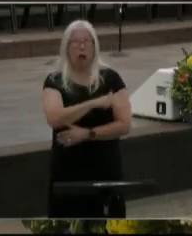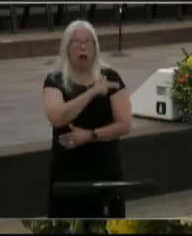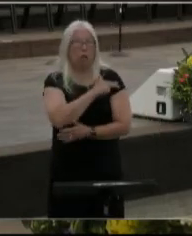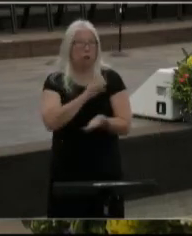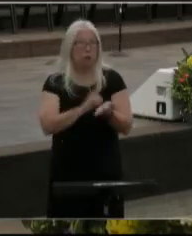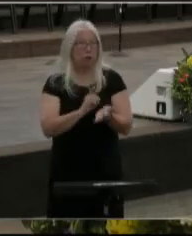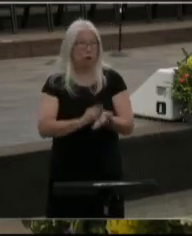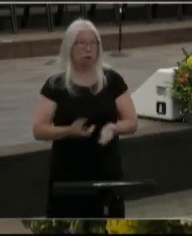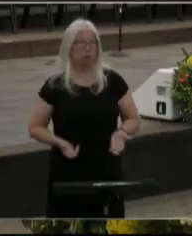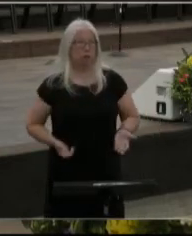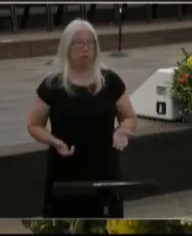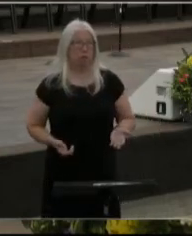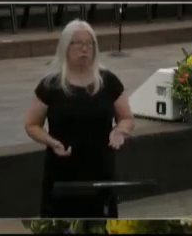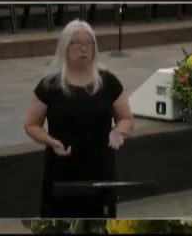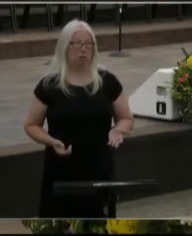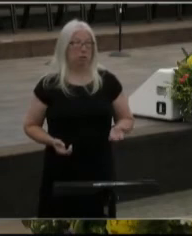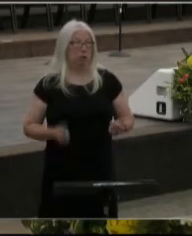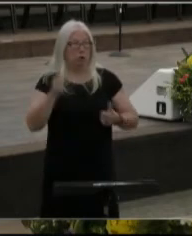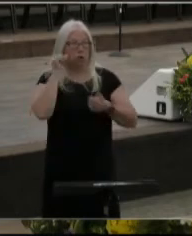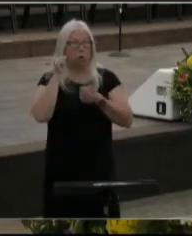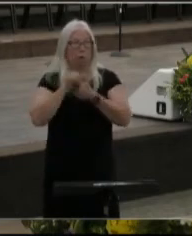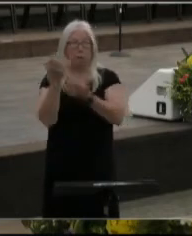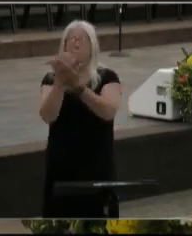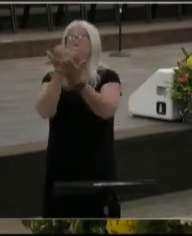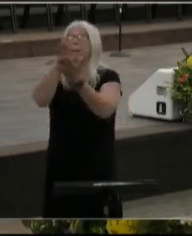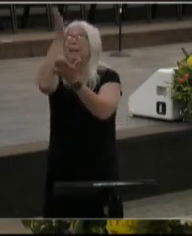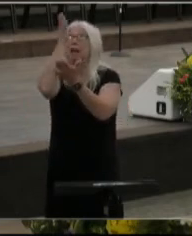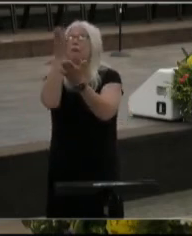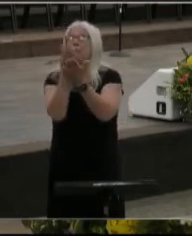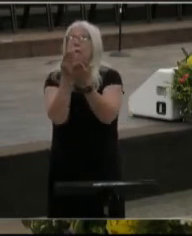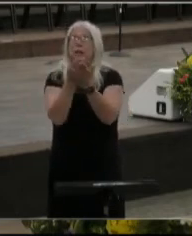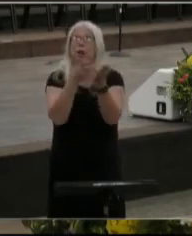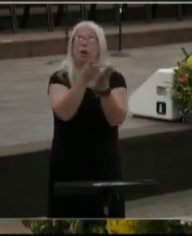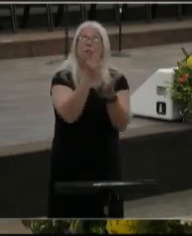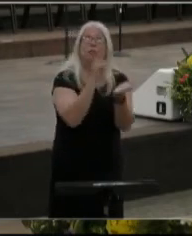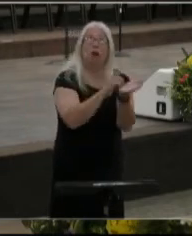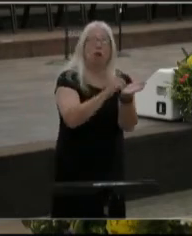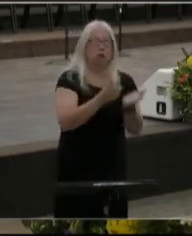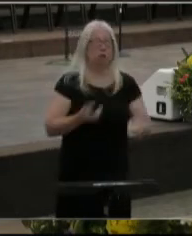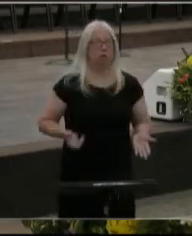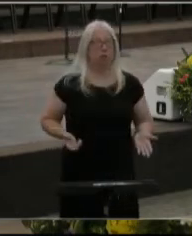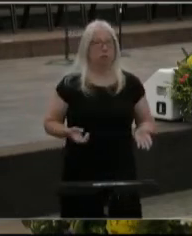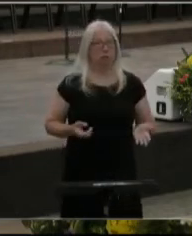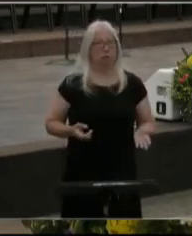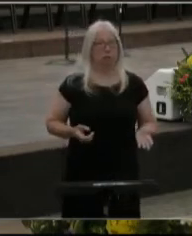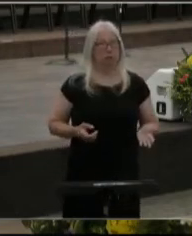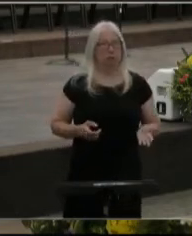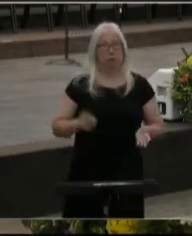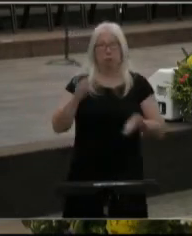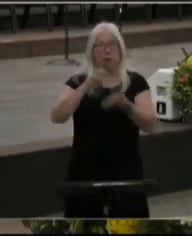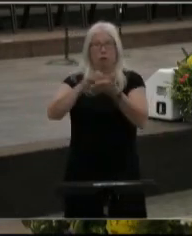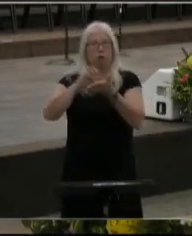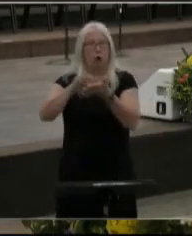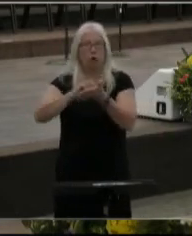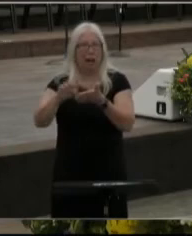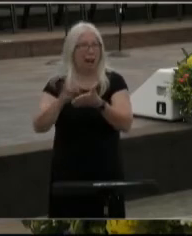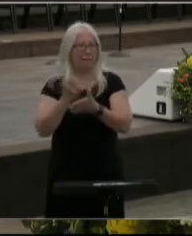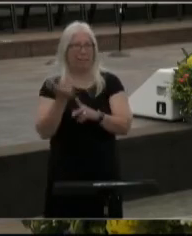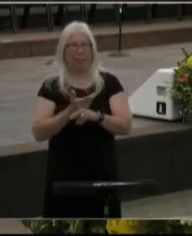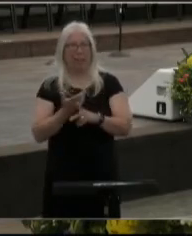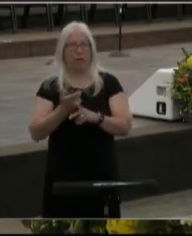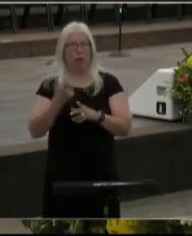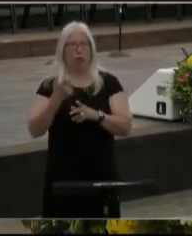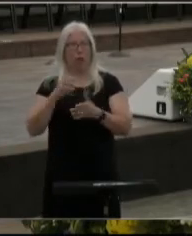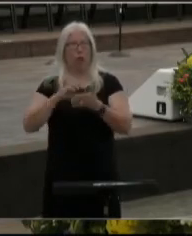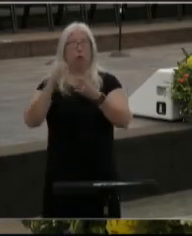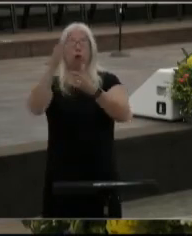the doctor. You remember begging God for it? We didn't put everything on charge cards. We